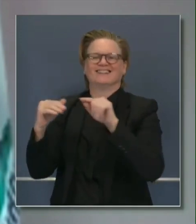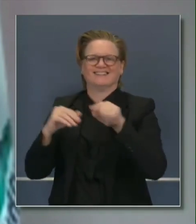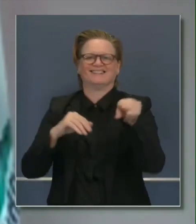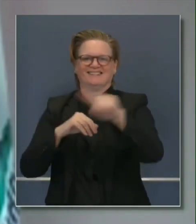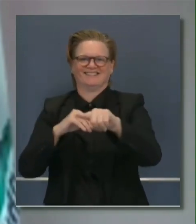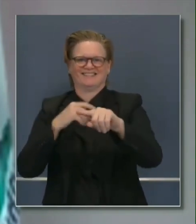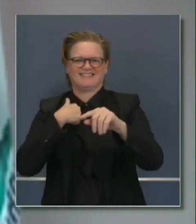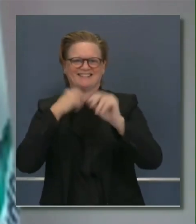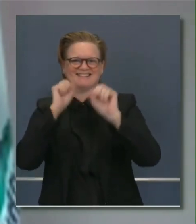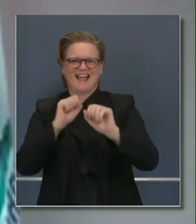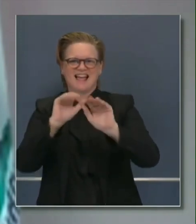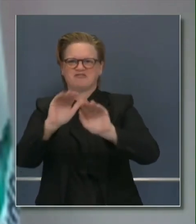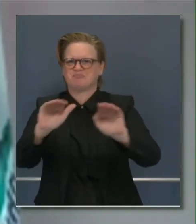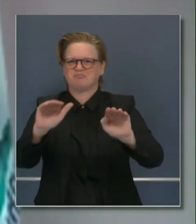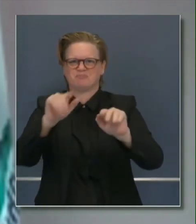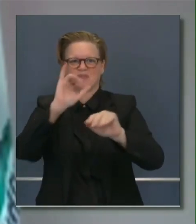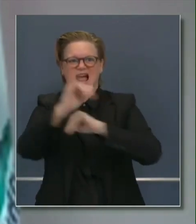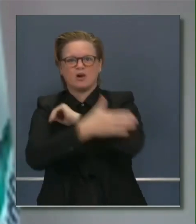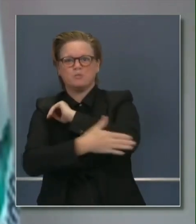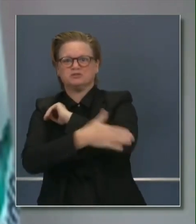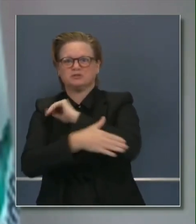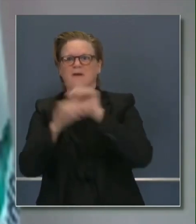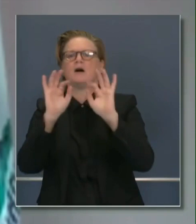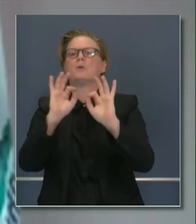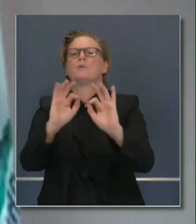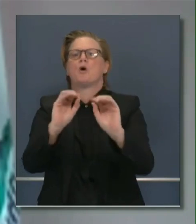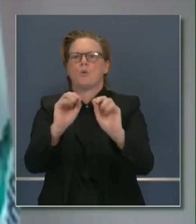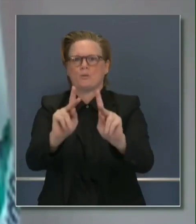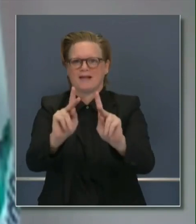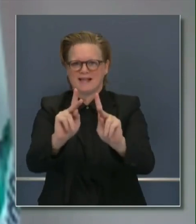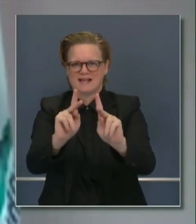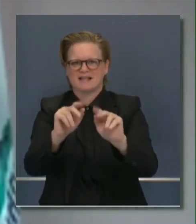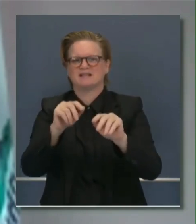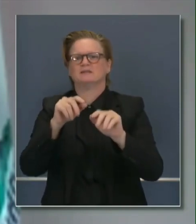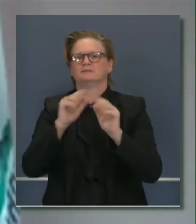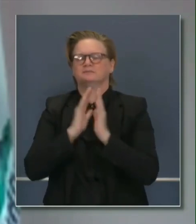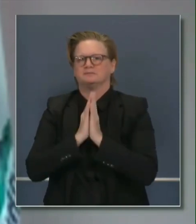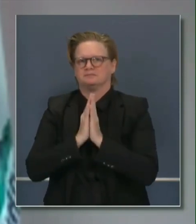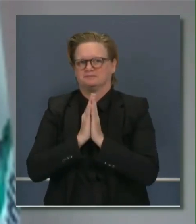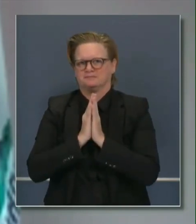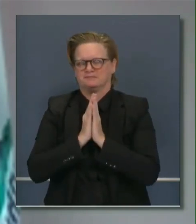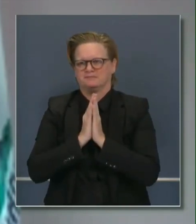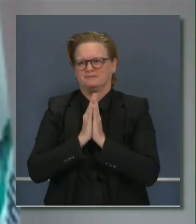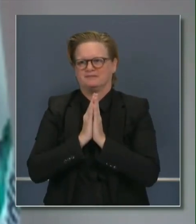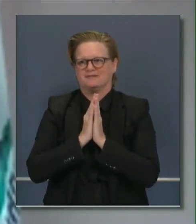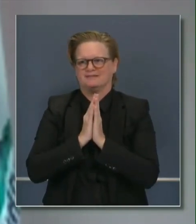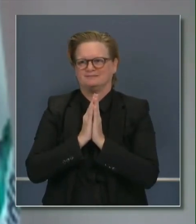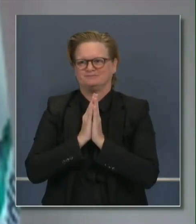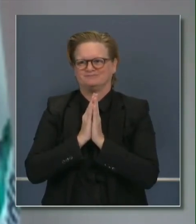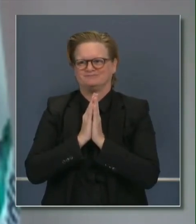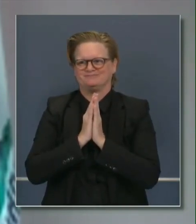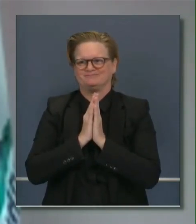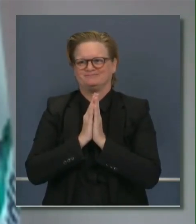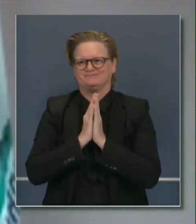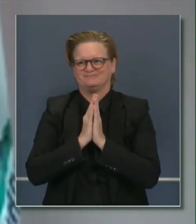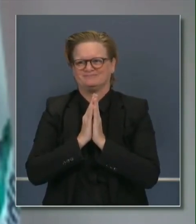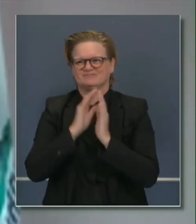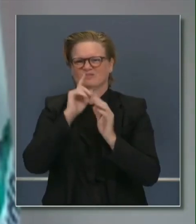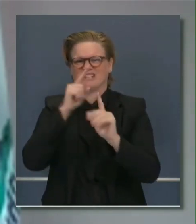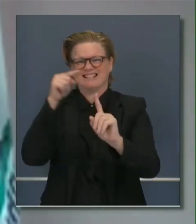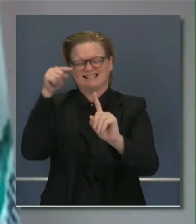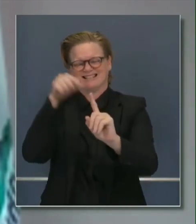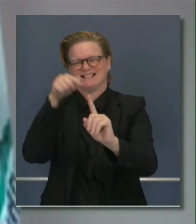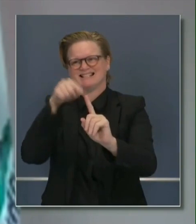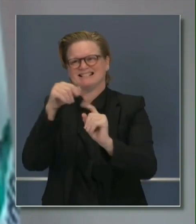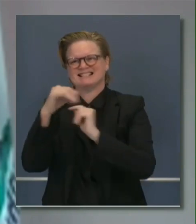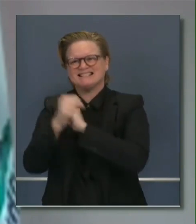to the appropriate tier based on their independent data, individual data, not regional data, but their county data, into a tier within